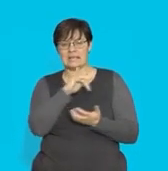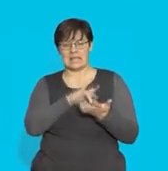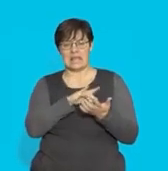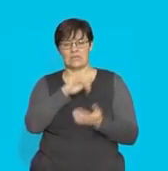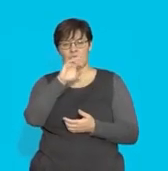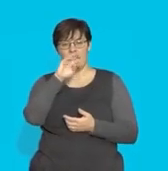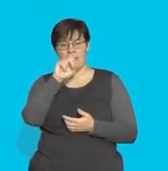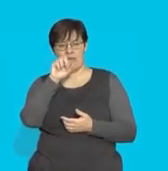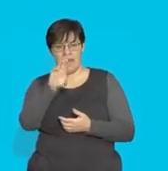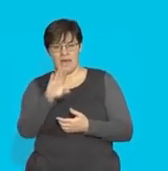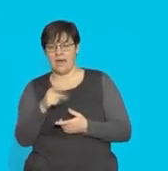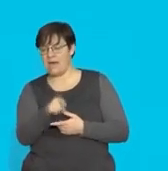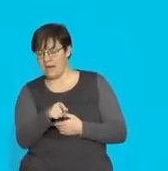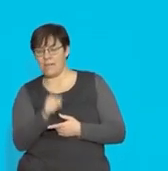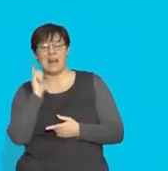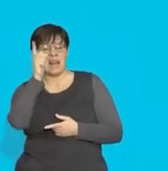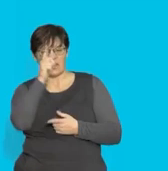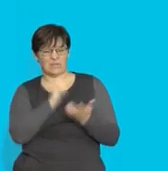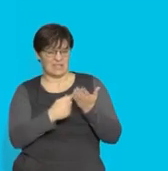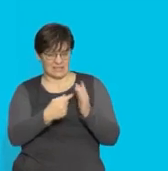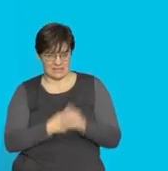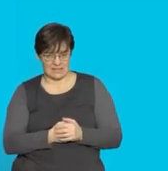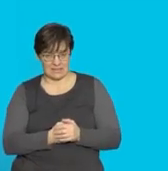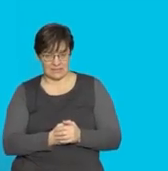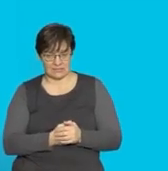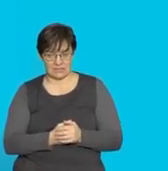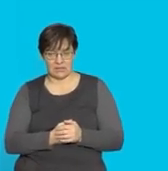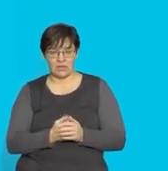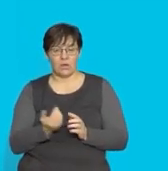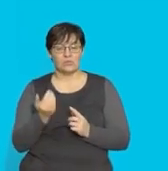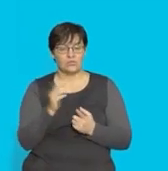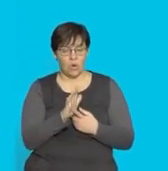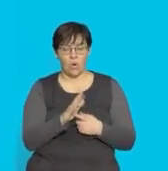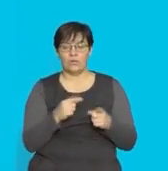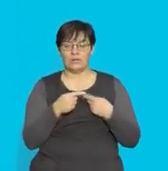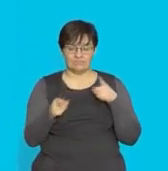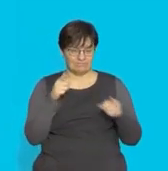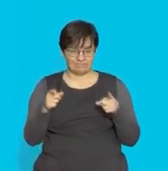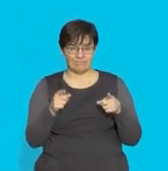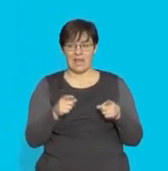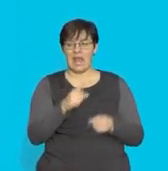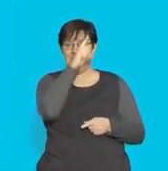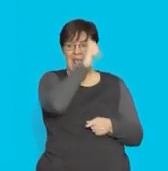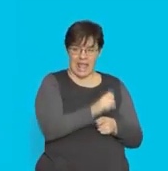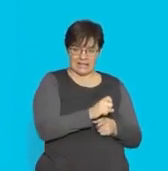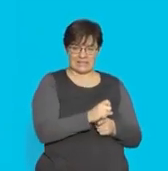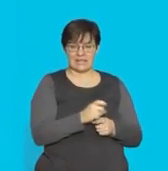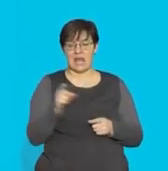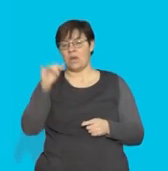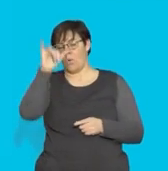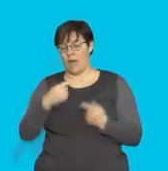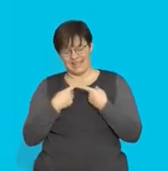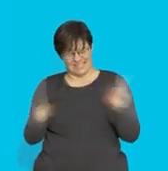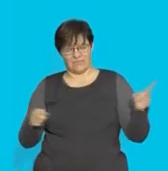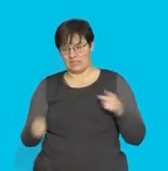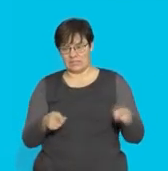the centromere. But we'll chat about that at some other point. So this is essentially showing you how different the X chromosome is and